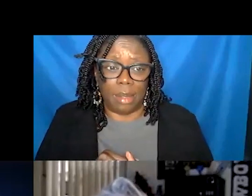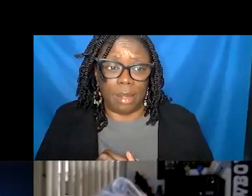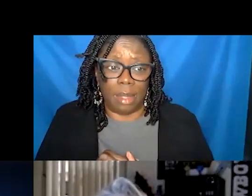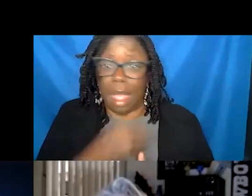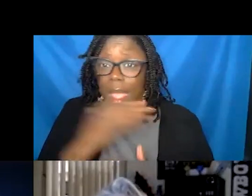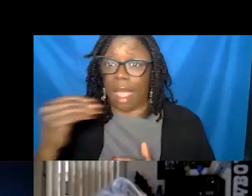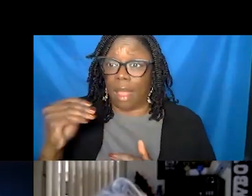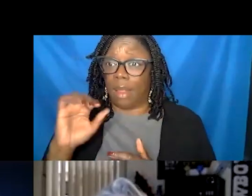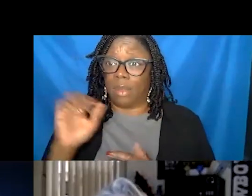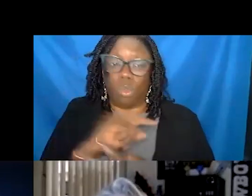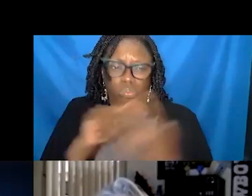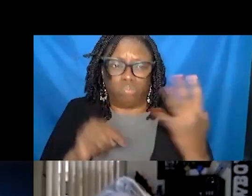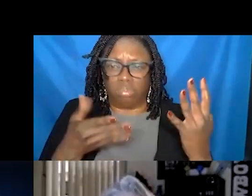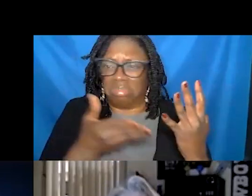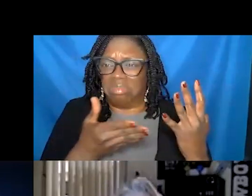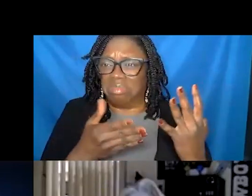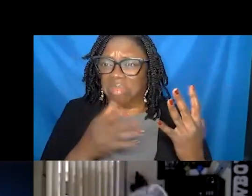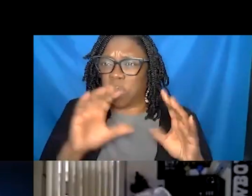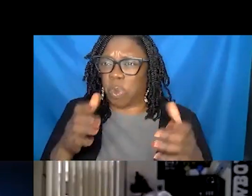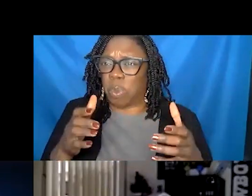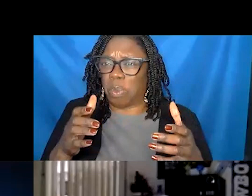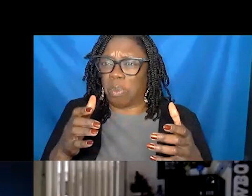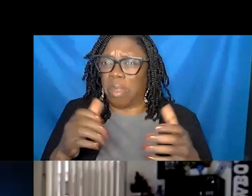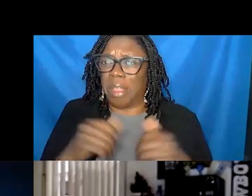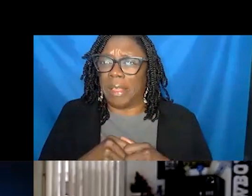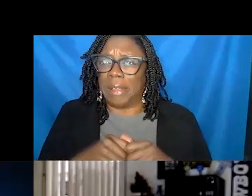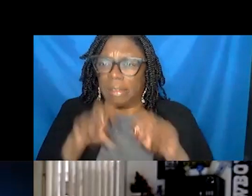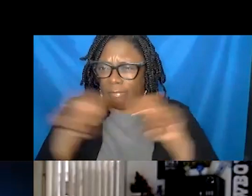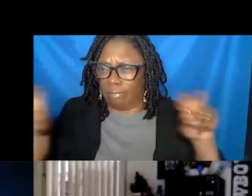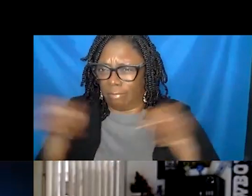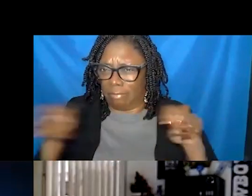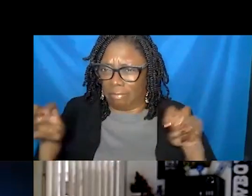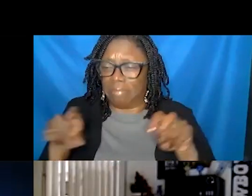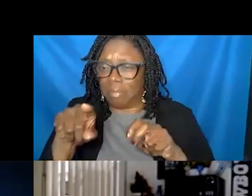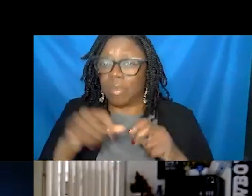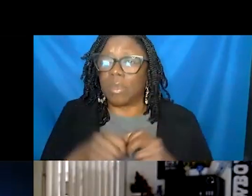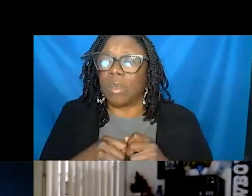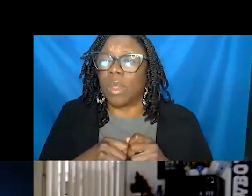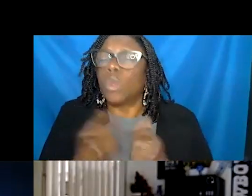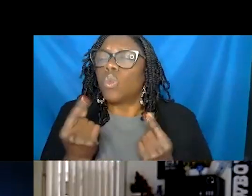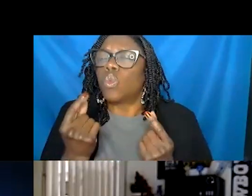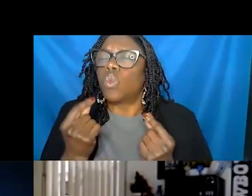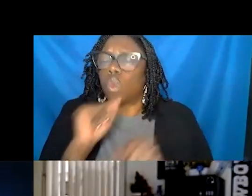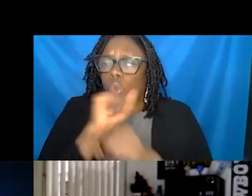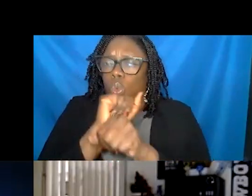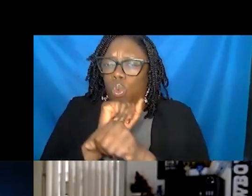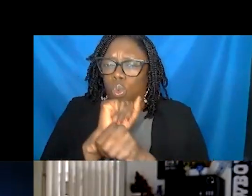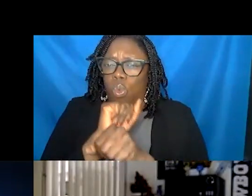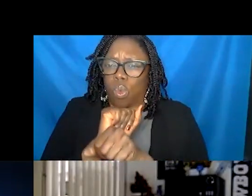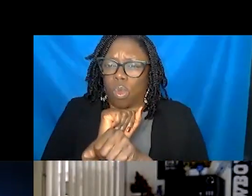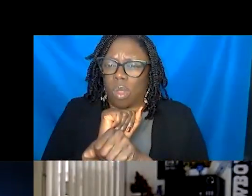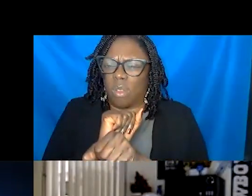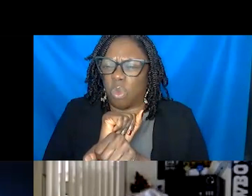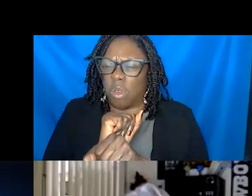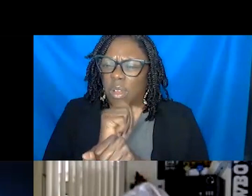And so we actually, this group, in addition to a couple other folks, have been working for at least the last